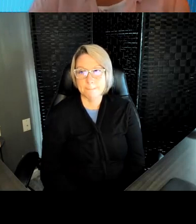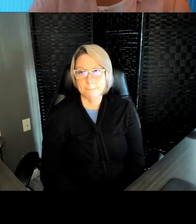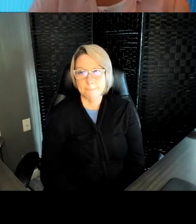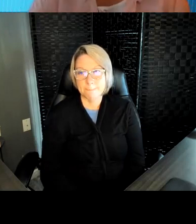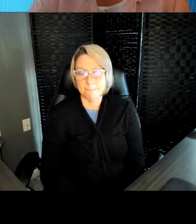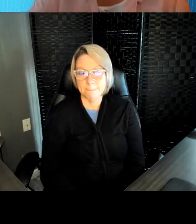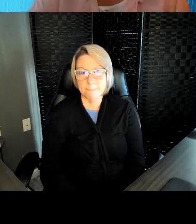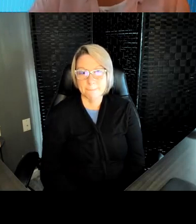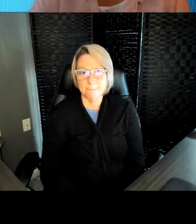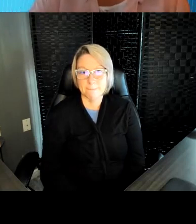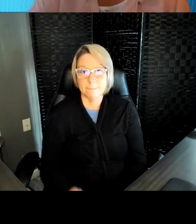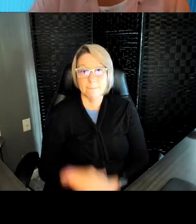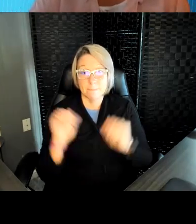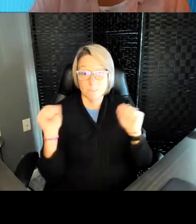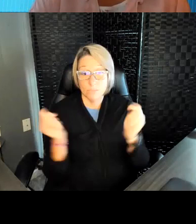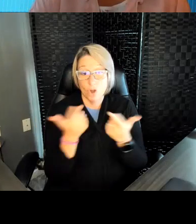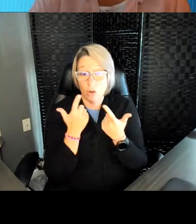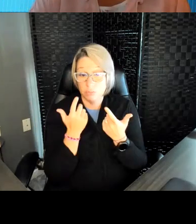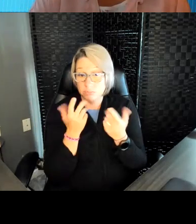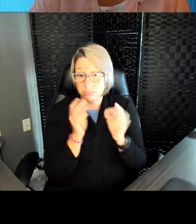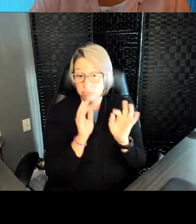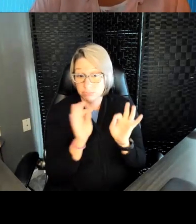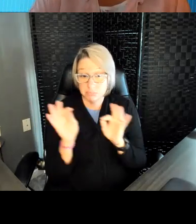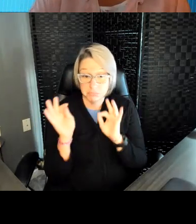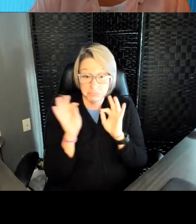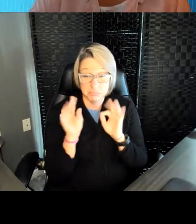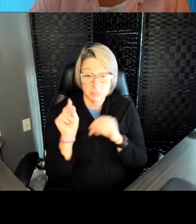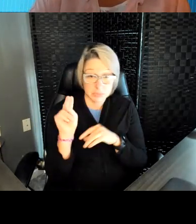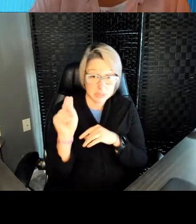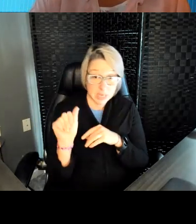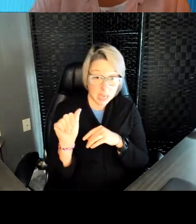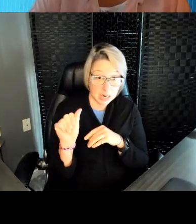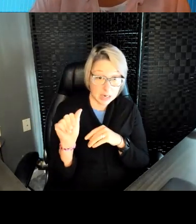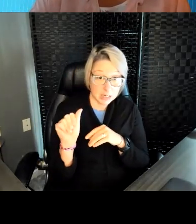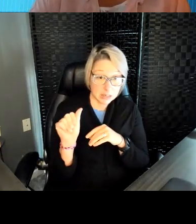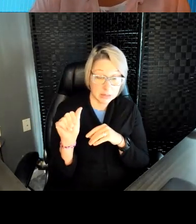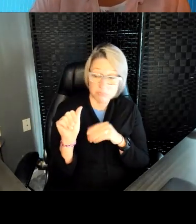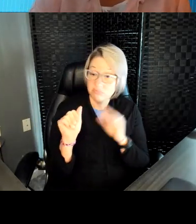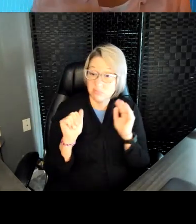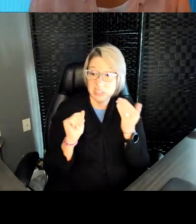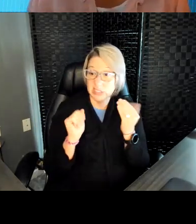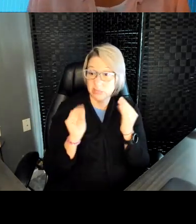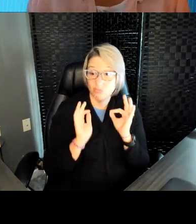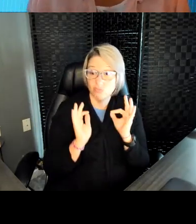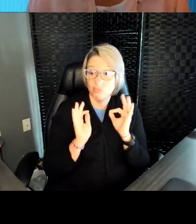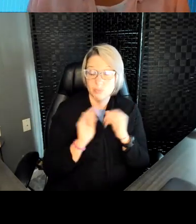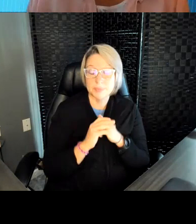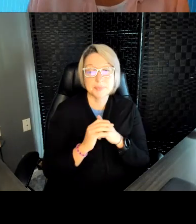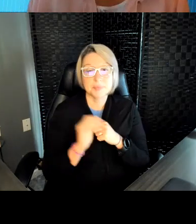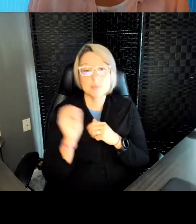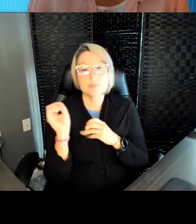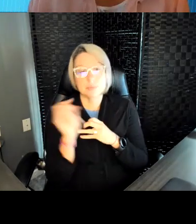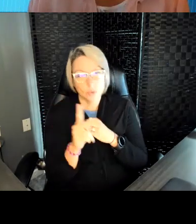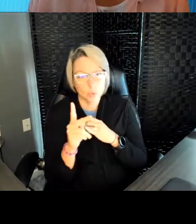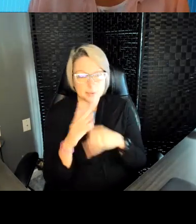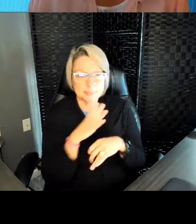We're all on the same page. Donna, do you see anything of need? It looks like we might all be on the same page. Okay. All right. So